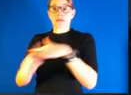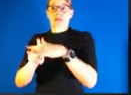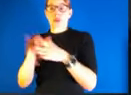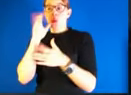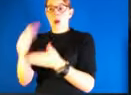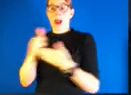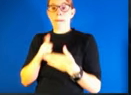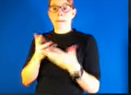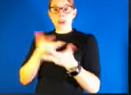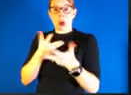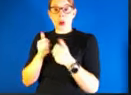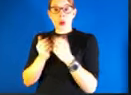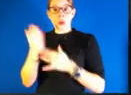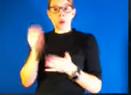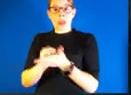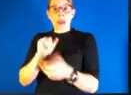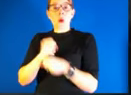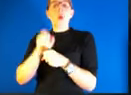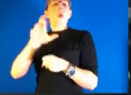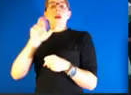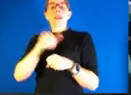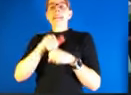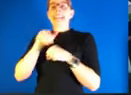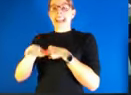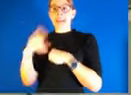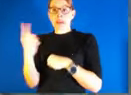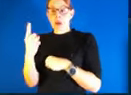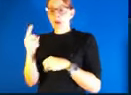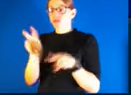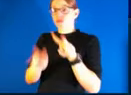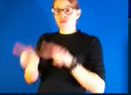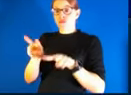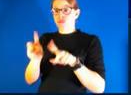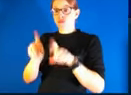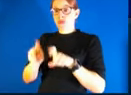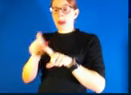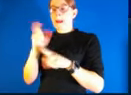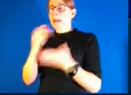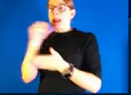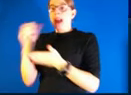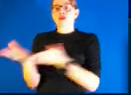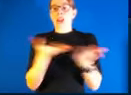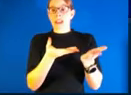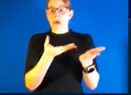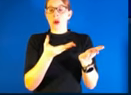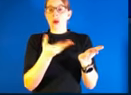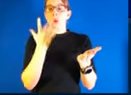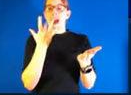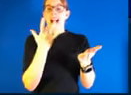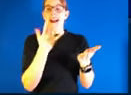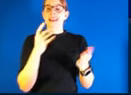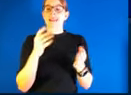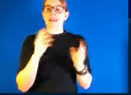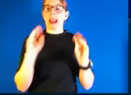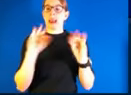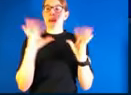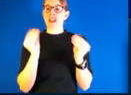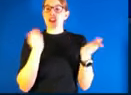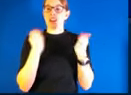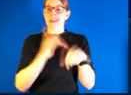talk through that and make sure, or send someone and maybe not have to have them transported to free up ambulance services. But